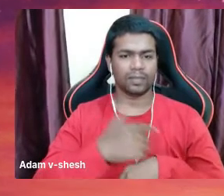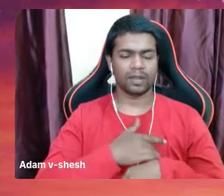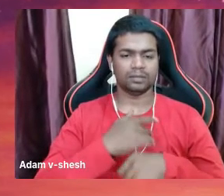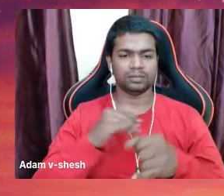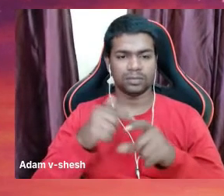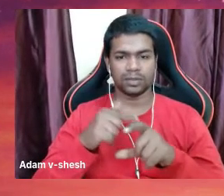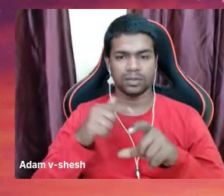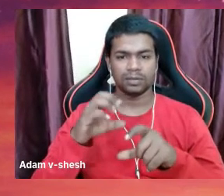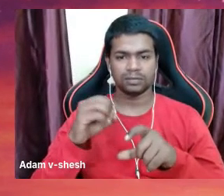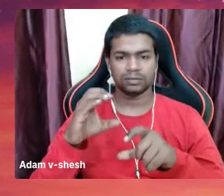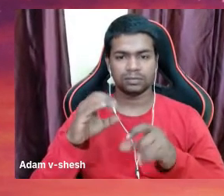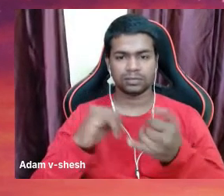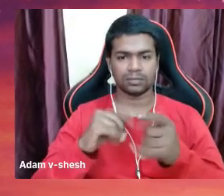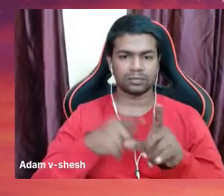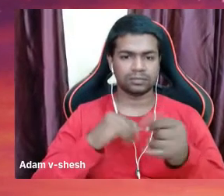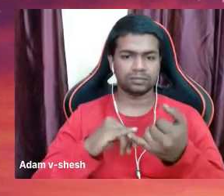ecosystem,